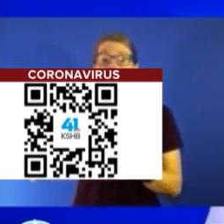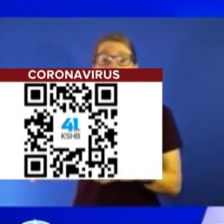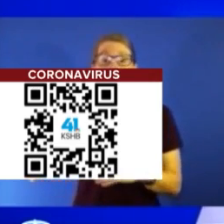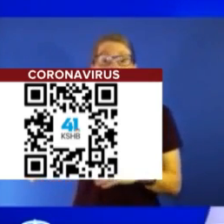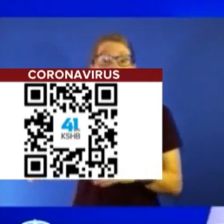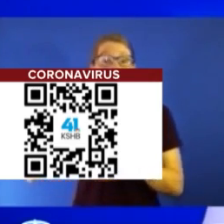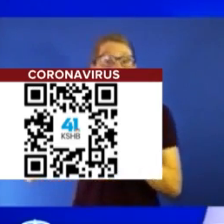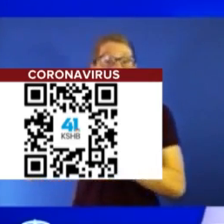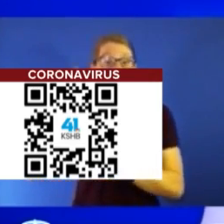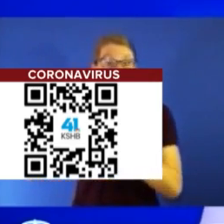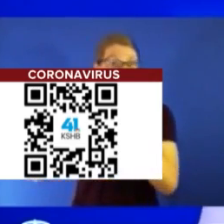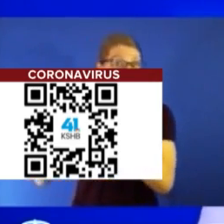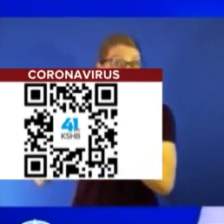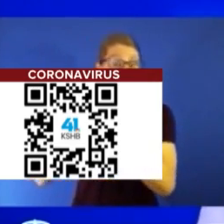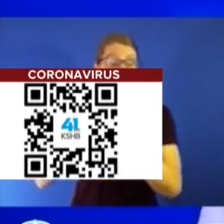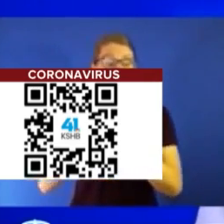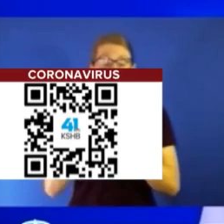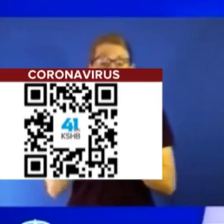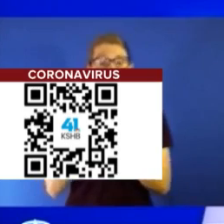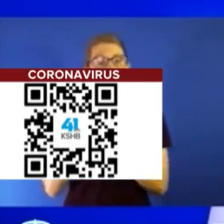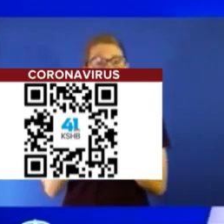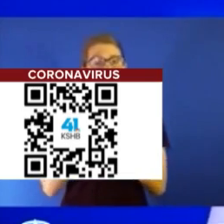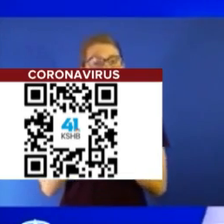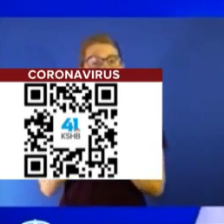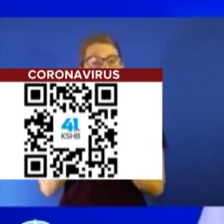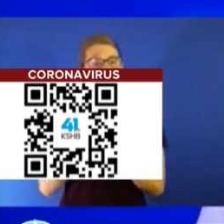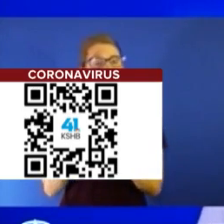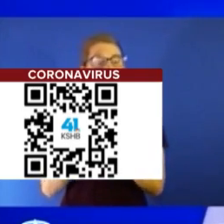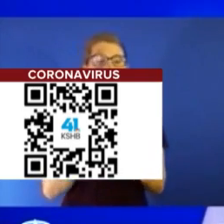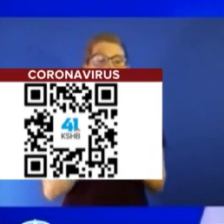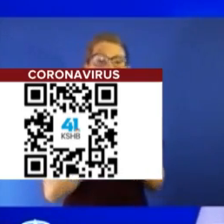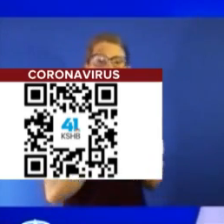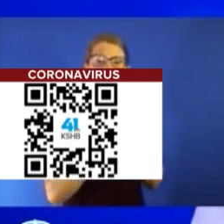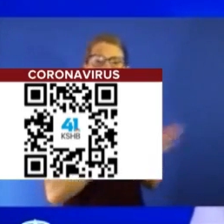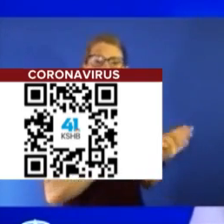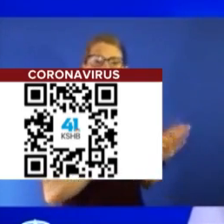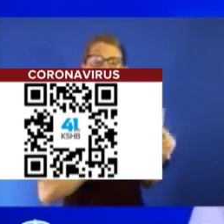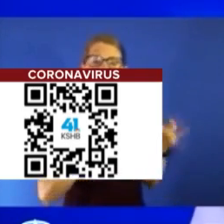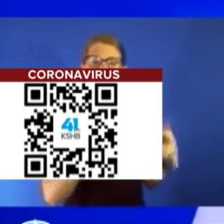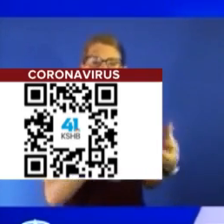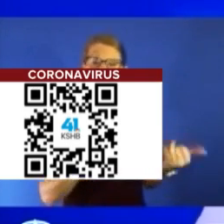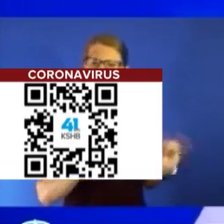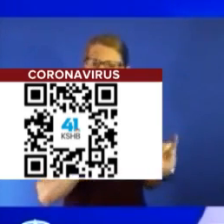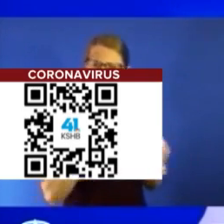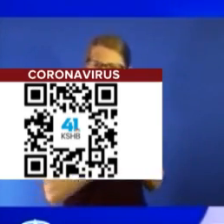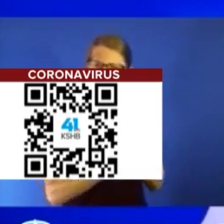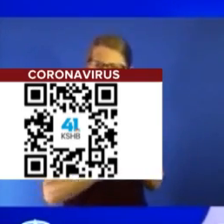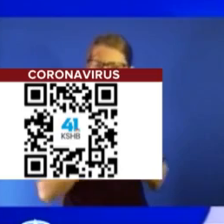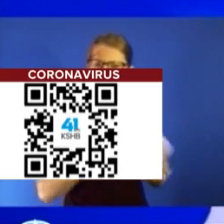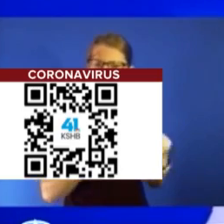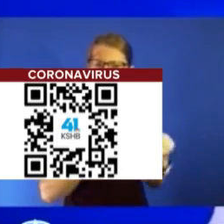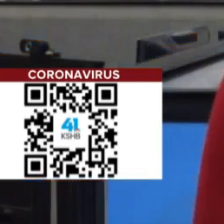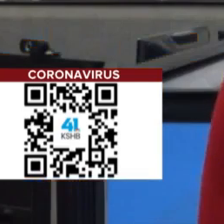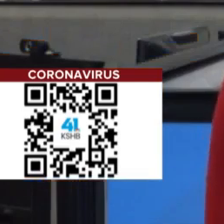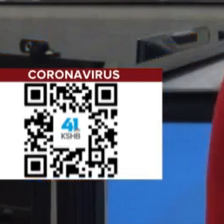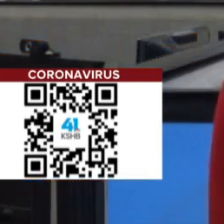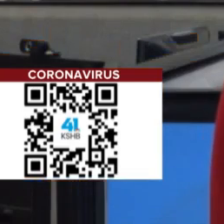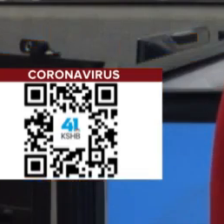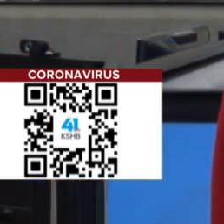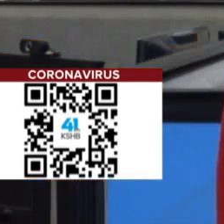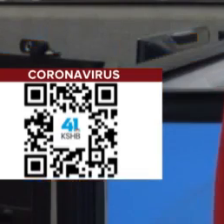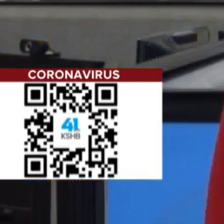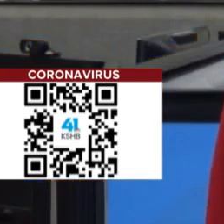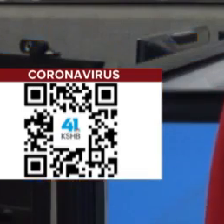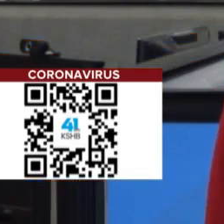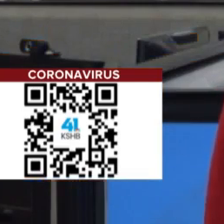for the general population and in those ages under that, you still have very good protection provided from the vaccines. Doctors